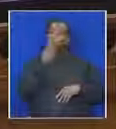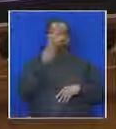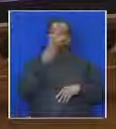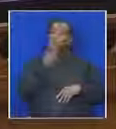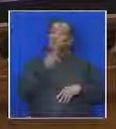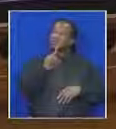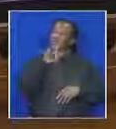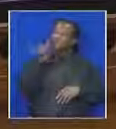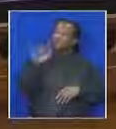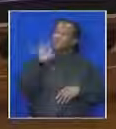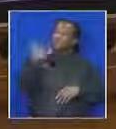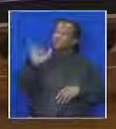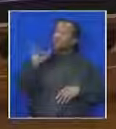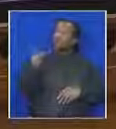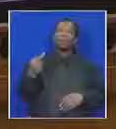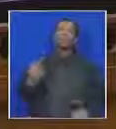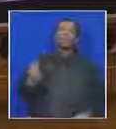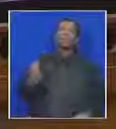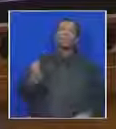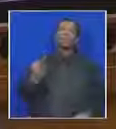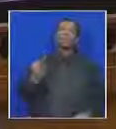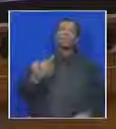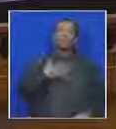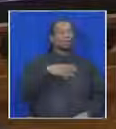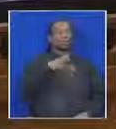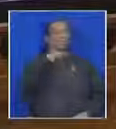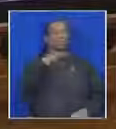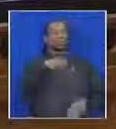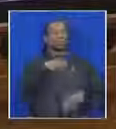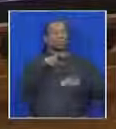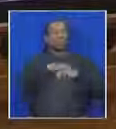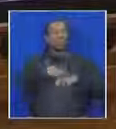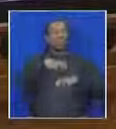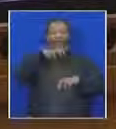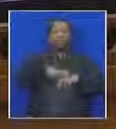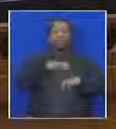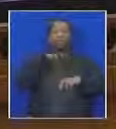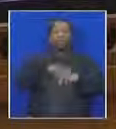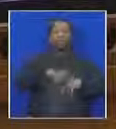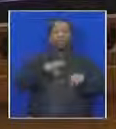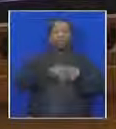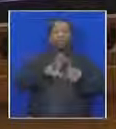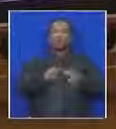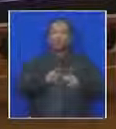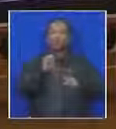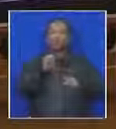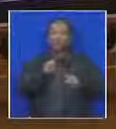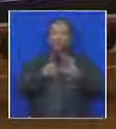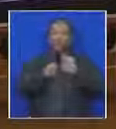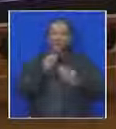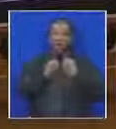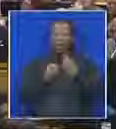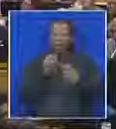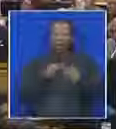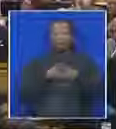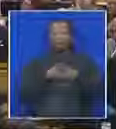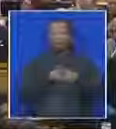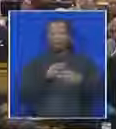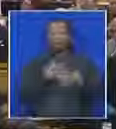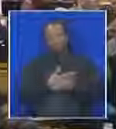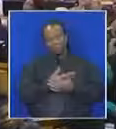finger. Look at them, they are jumping from their chairs like popcorns. Another confusion